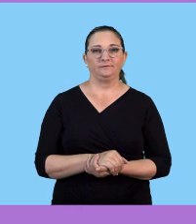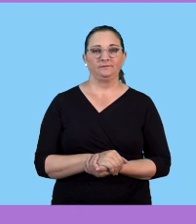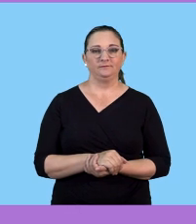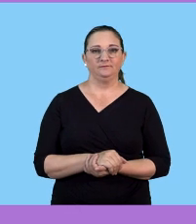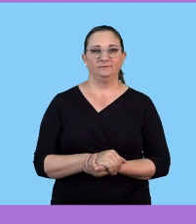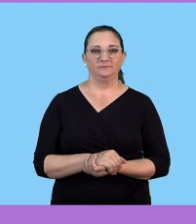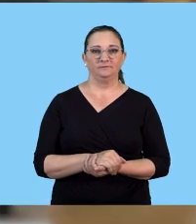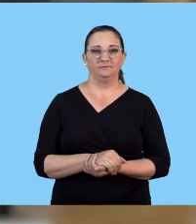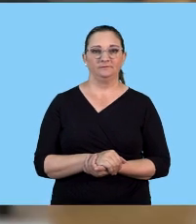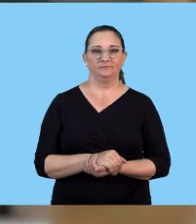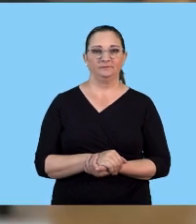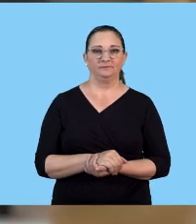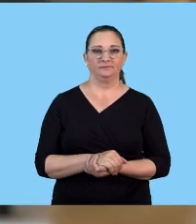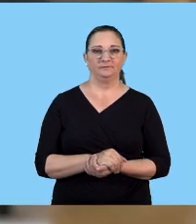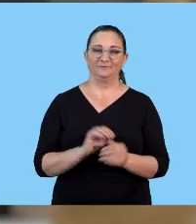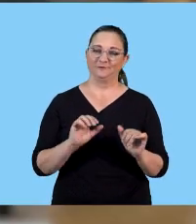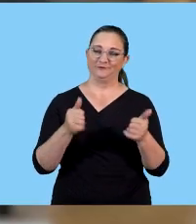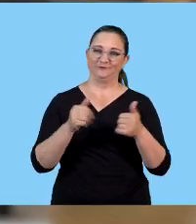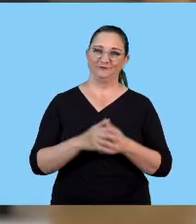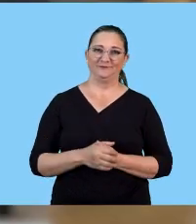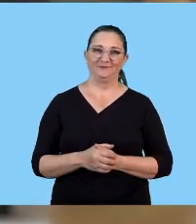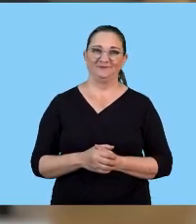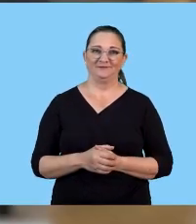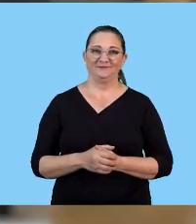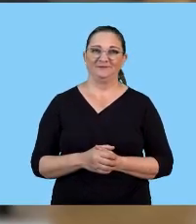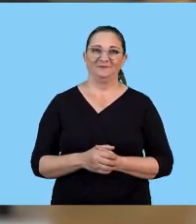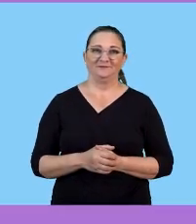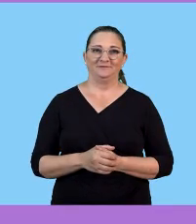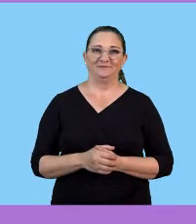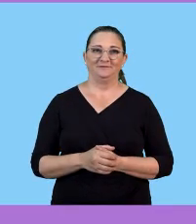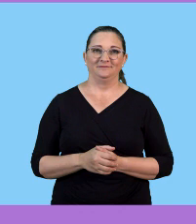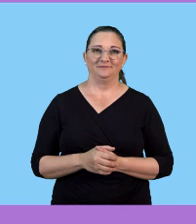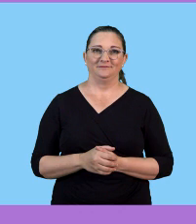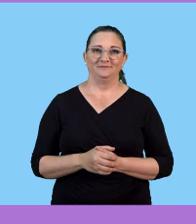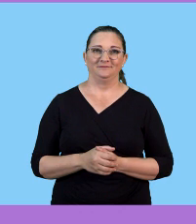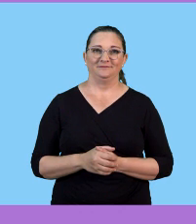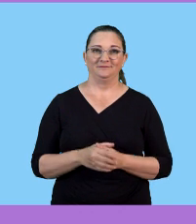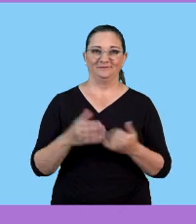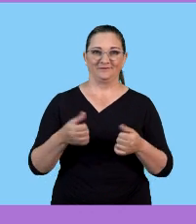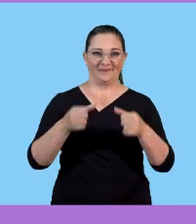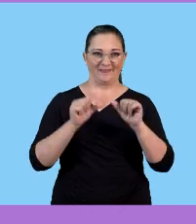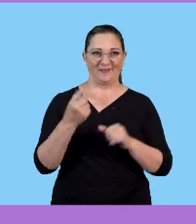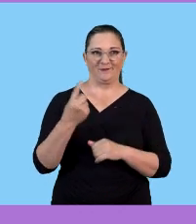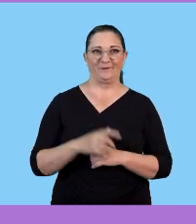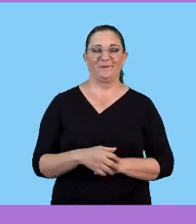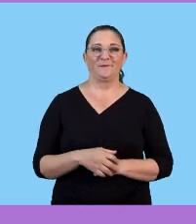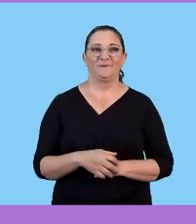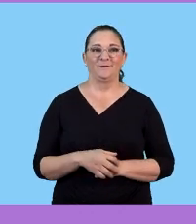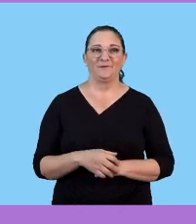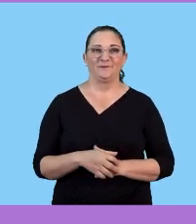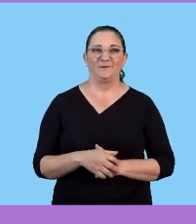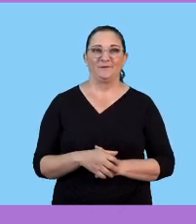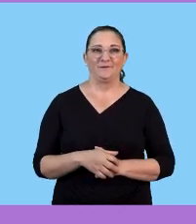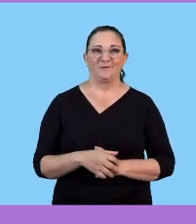Excellent. Nice work we got there. All right, let's go to the next one. So, next question. A tin of